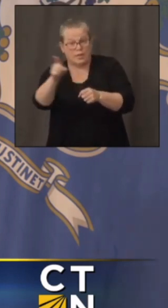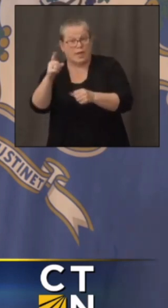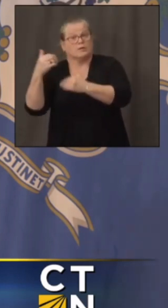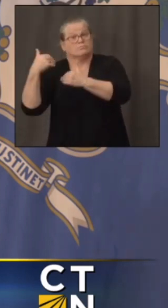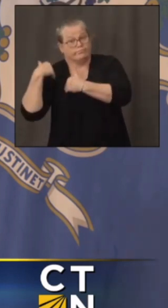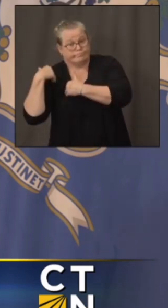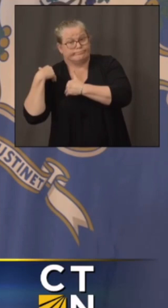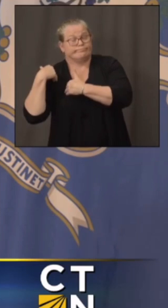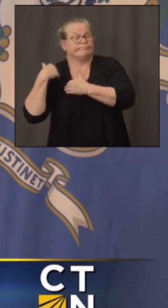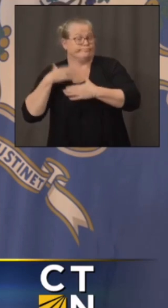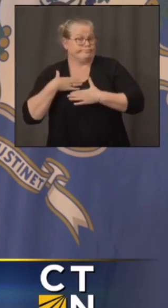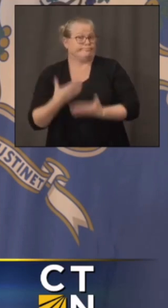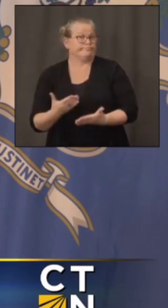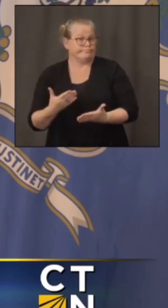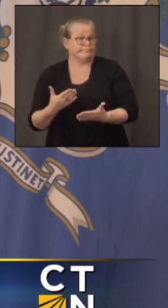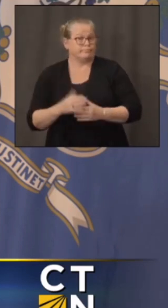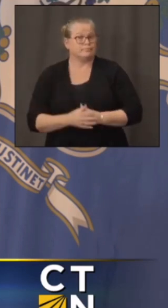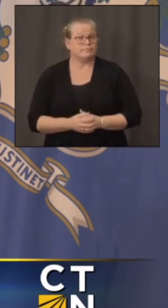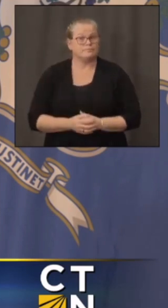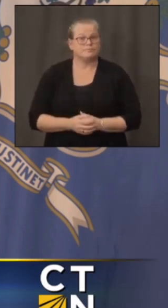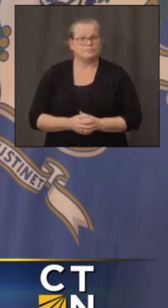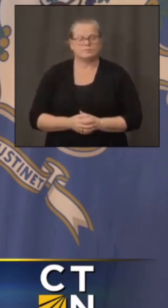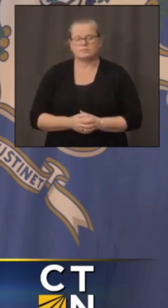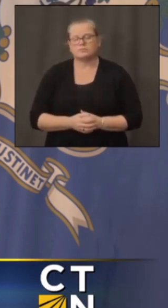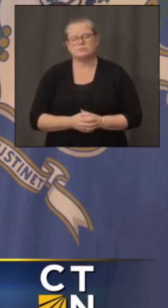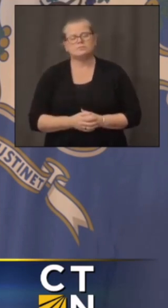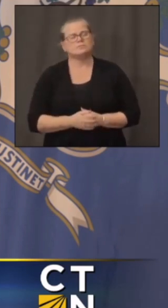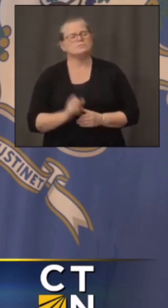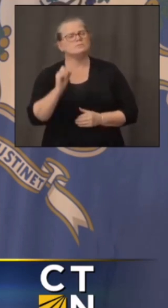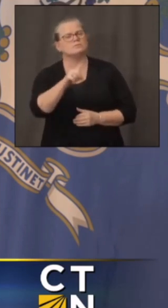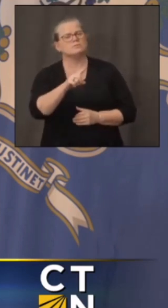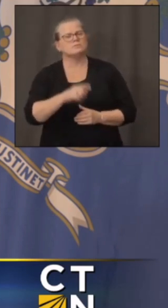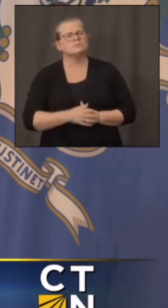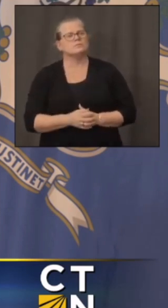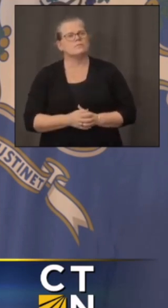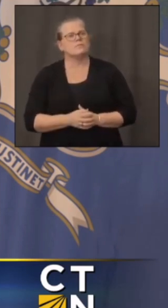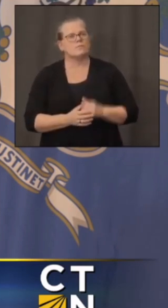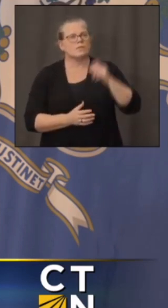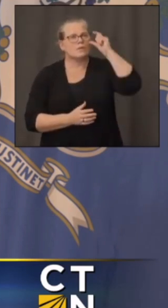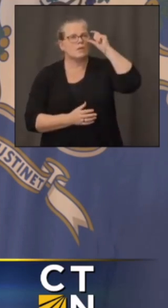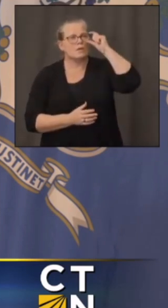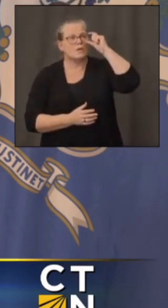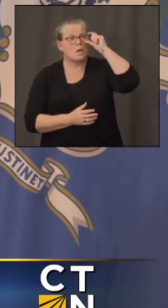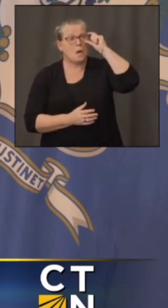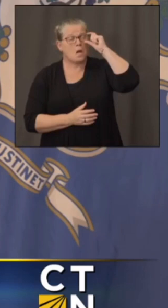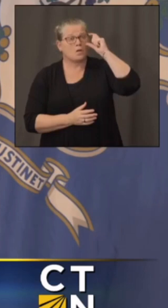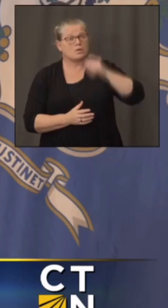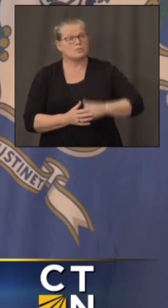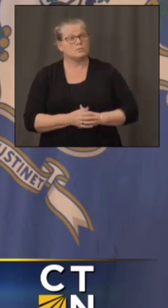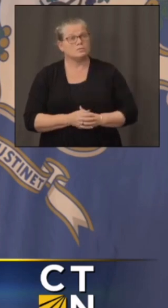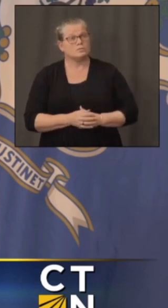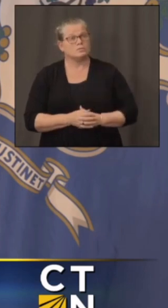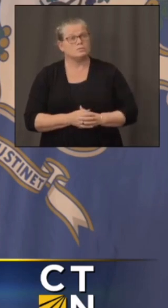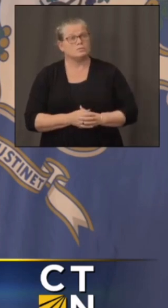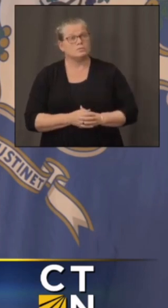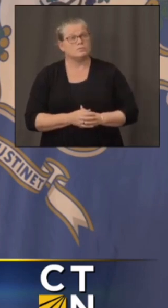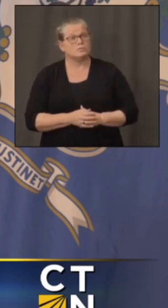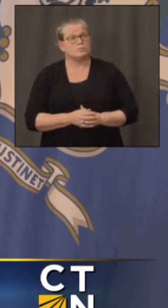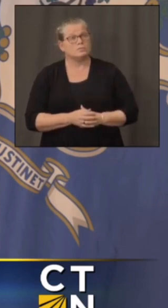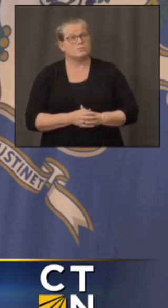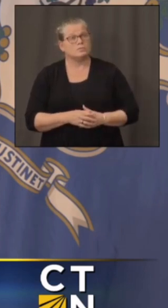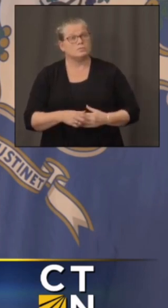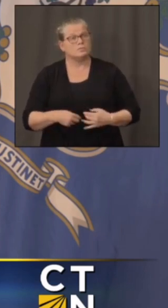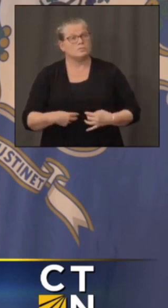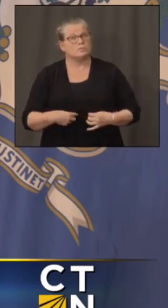of concern about a setback in the state's progress in the COVID-19 outbreak